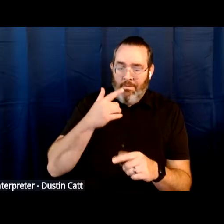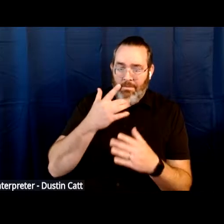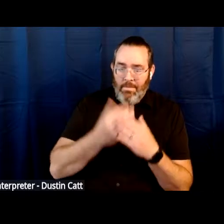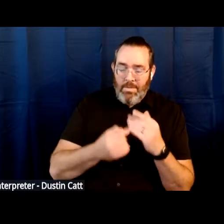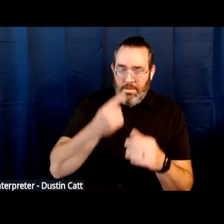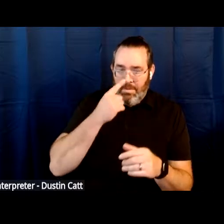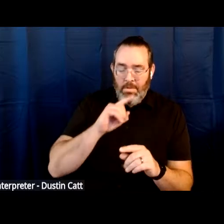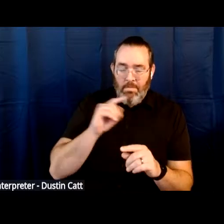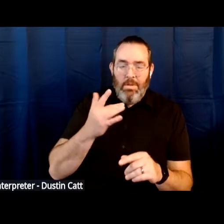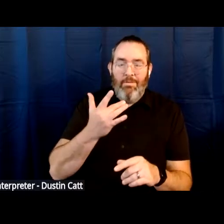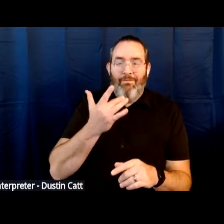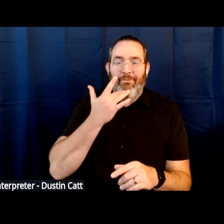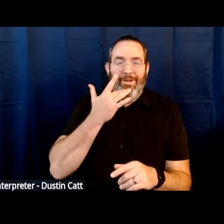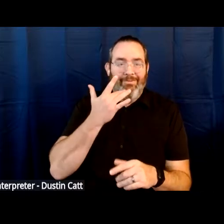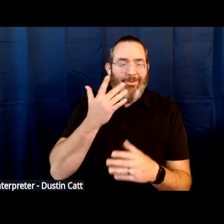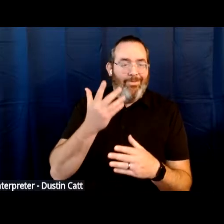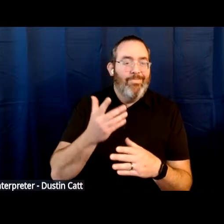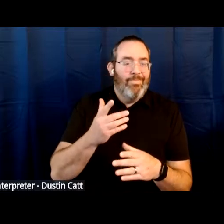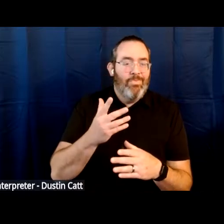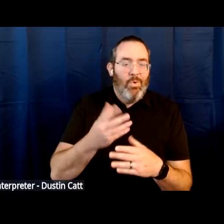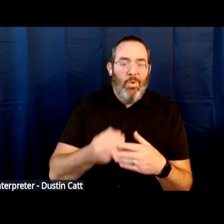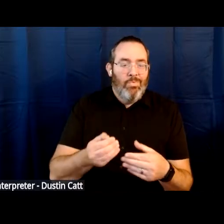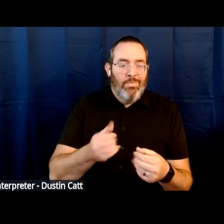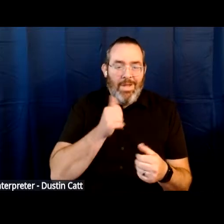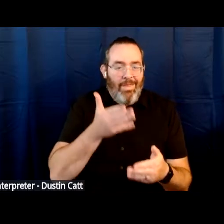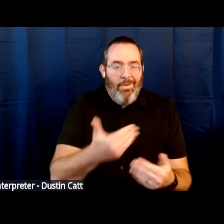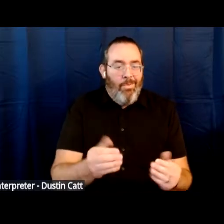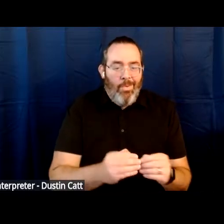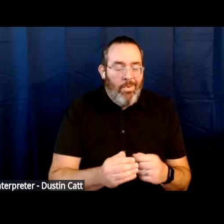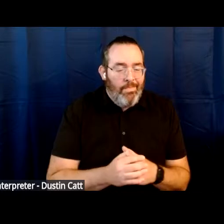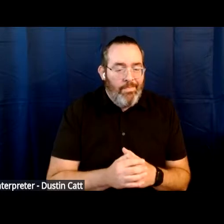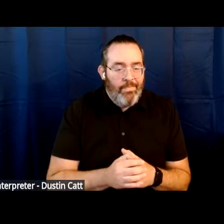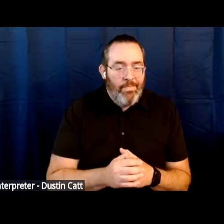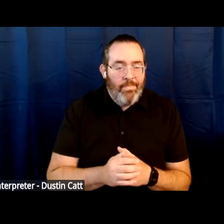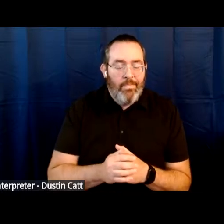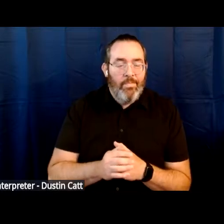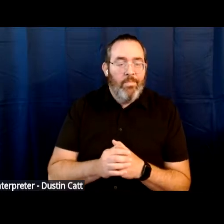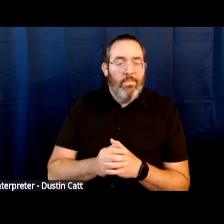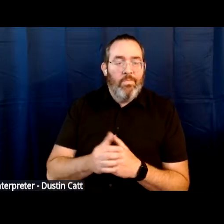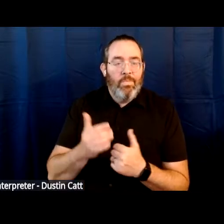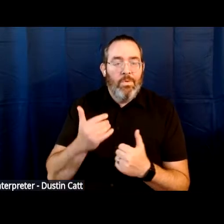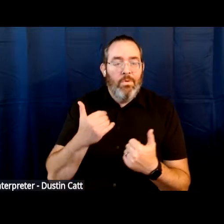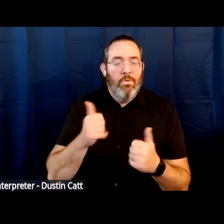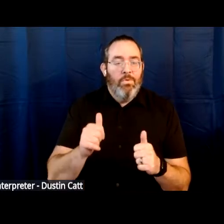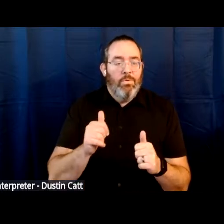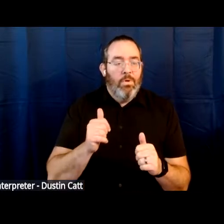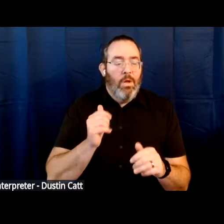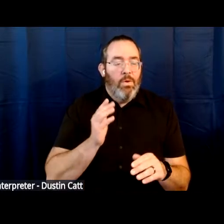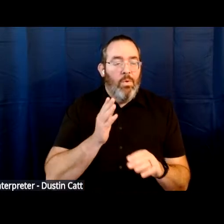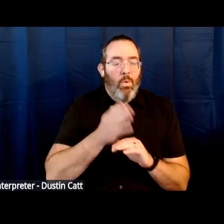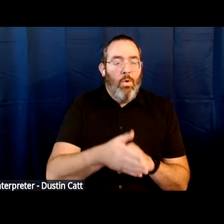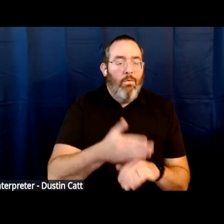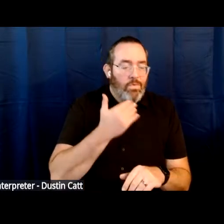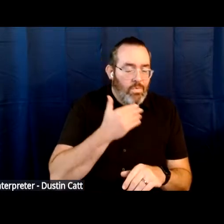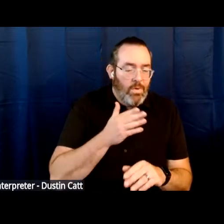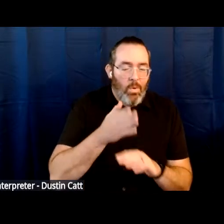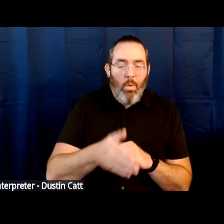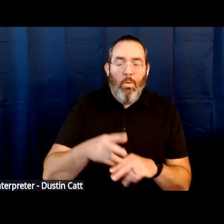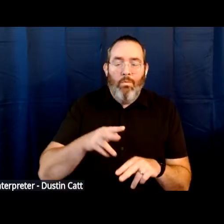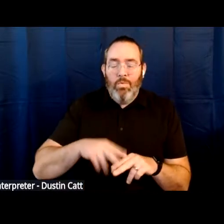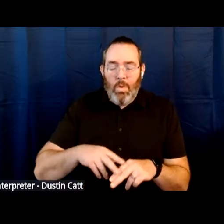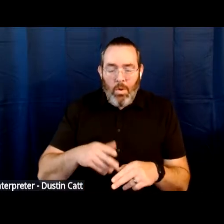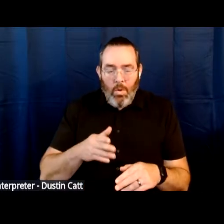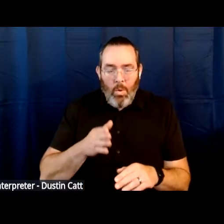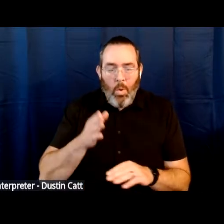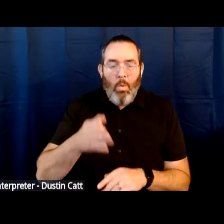longer exists. So you get used to trying to over sweeten, over salt, over bitter things just to